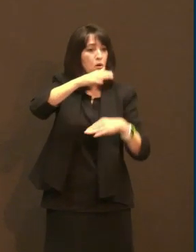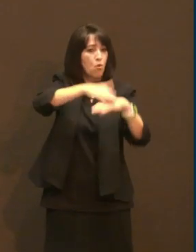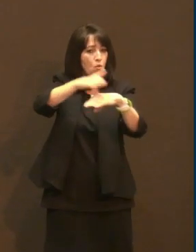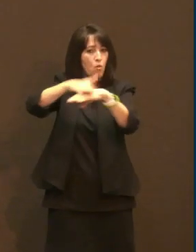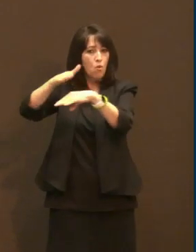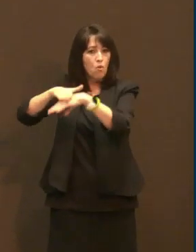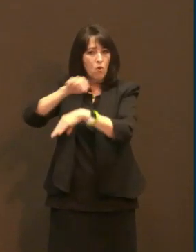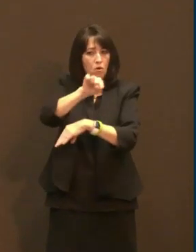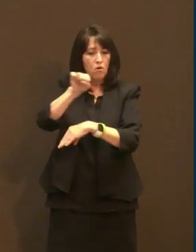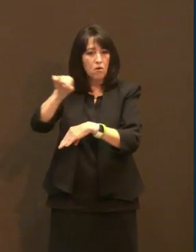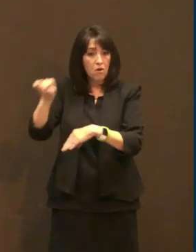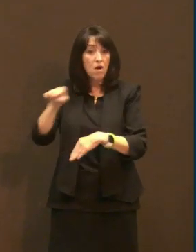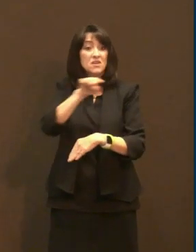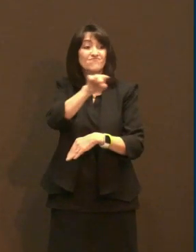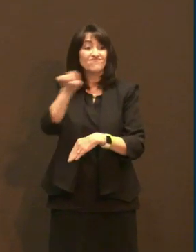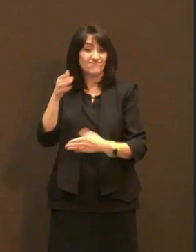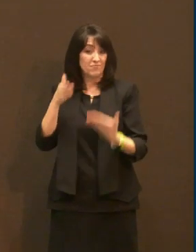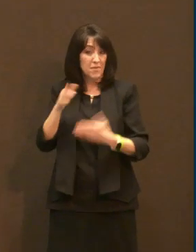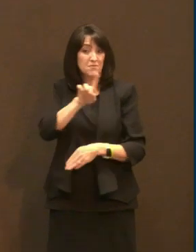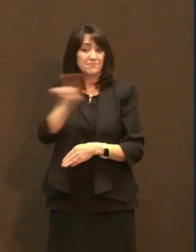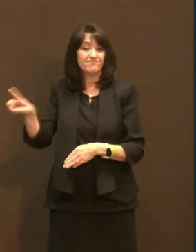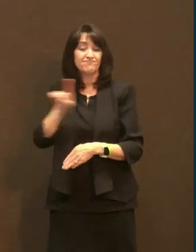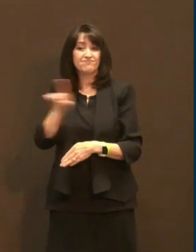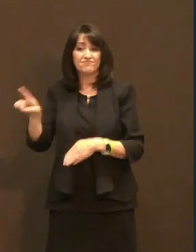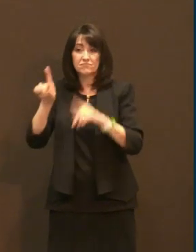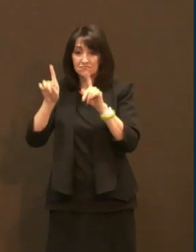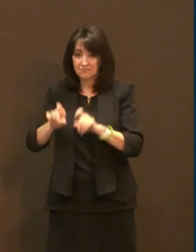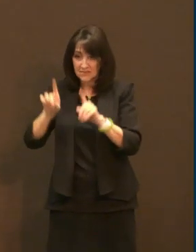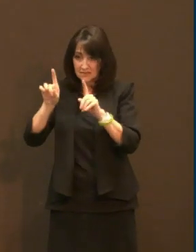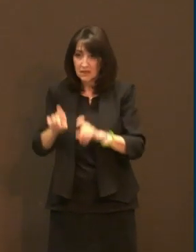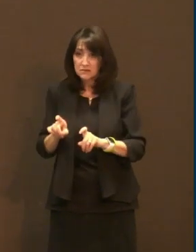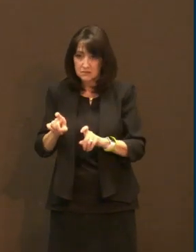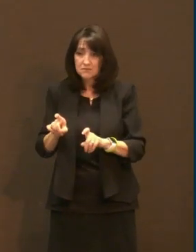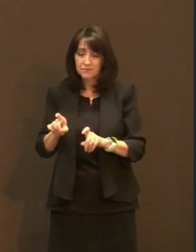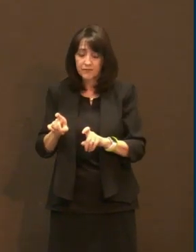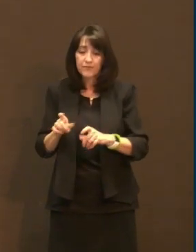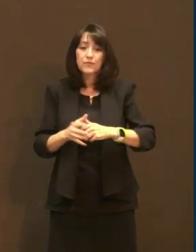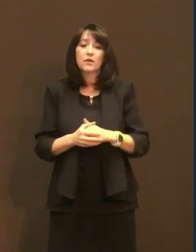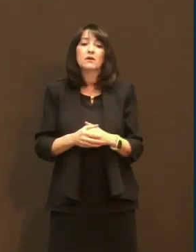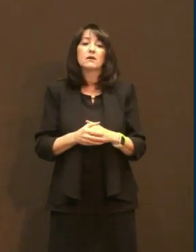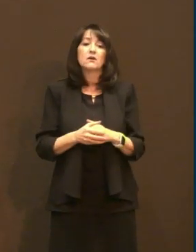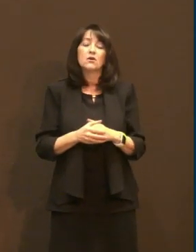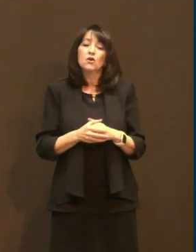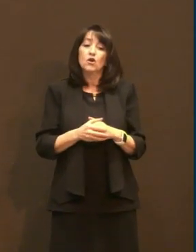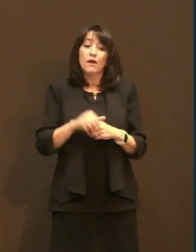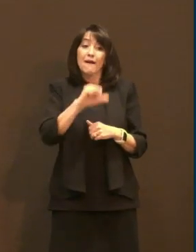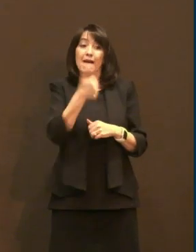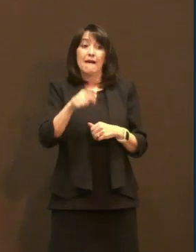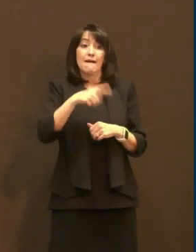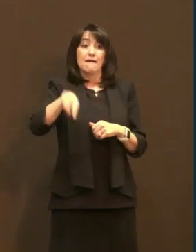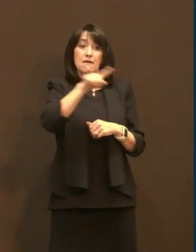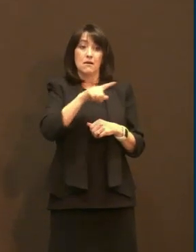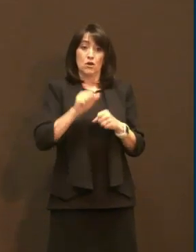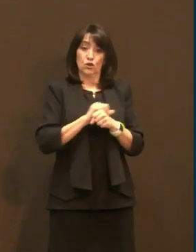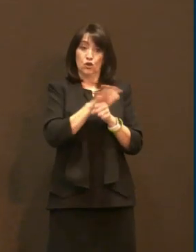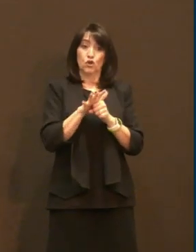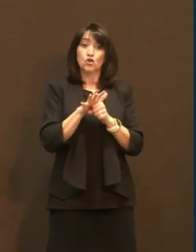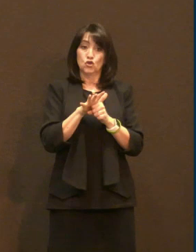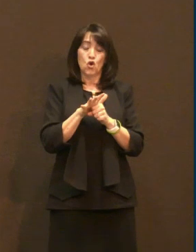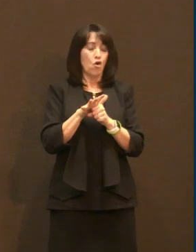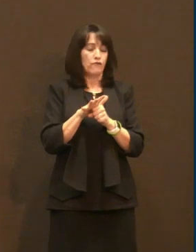then lastly, sheltering in place for those who are identified as COVID-19 positive to reduce the contact